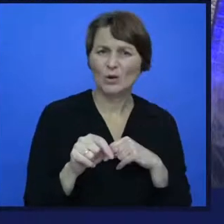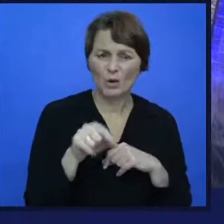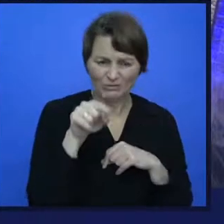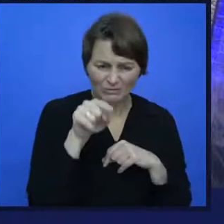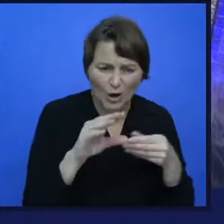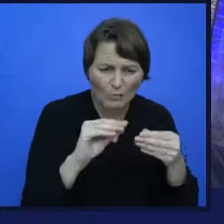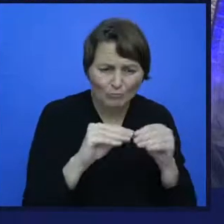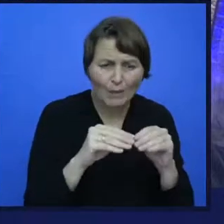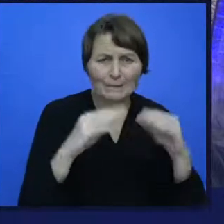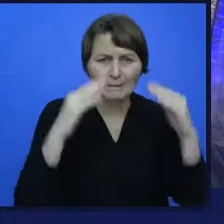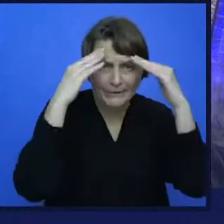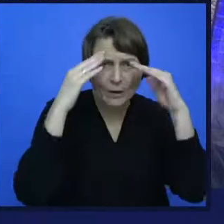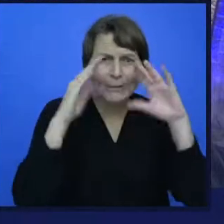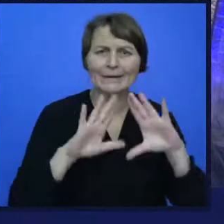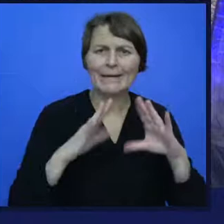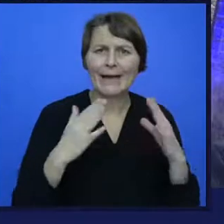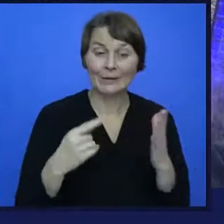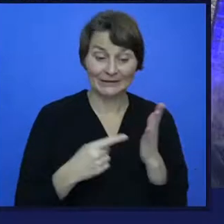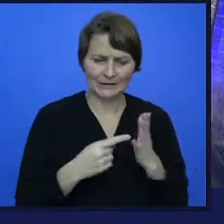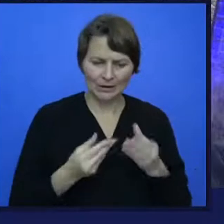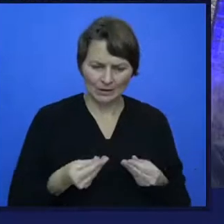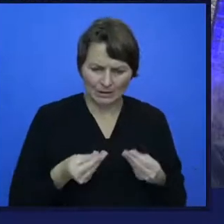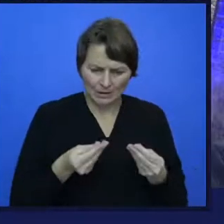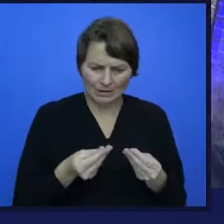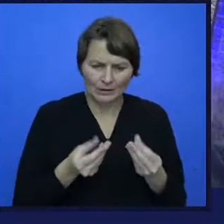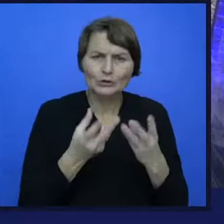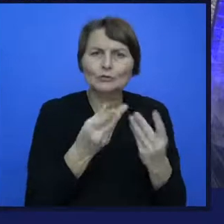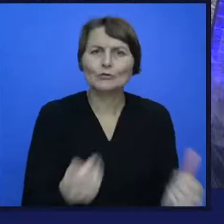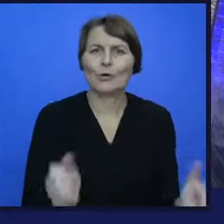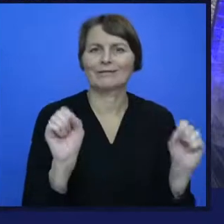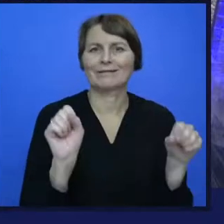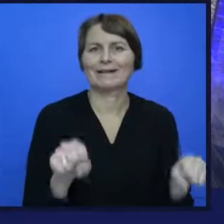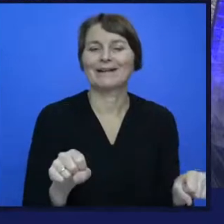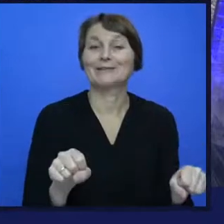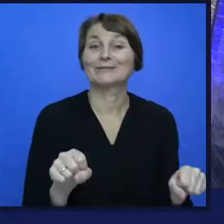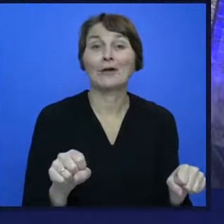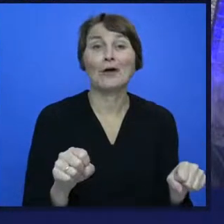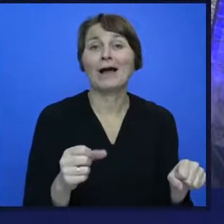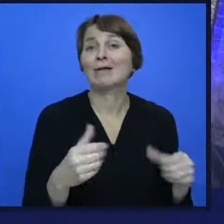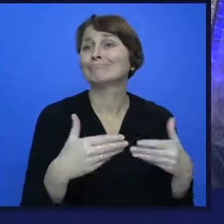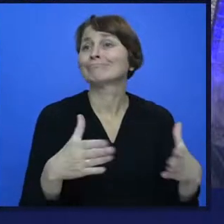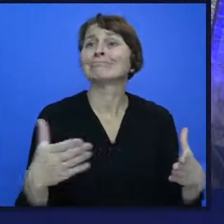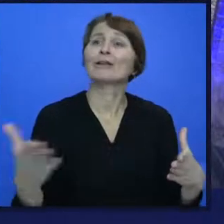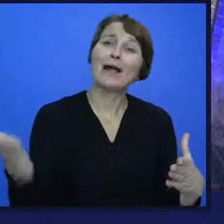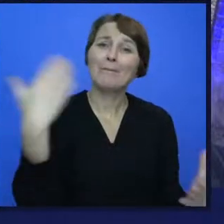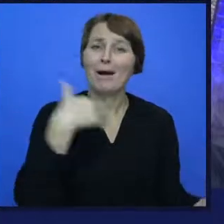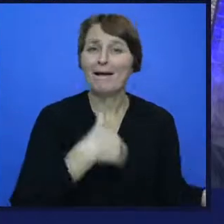problem to be able to solve it with these technologies. And so I'm just like, open the gates, let them in.